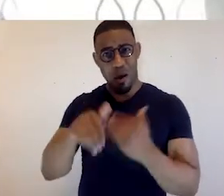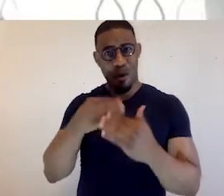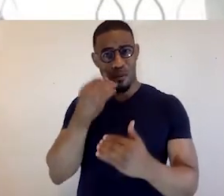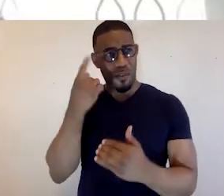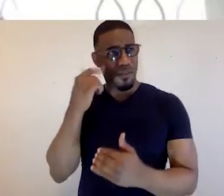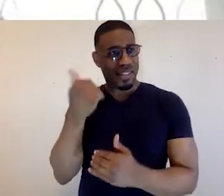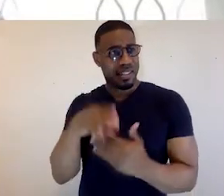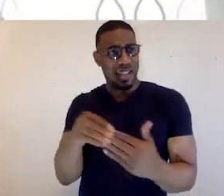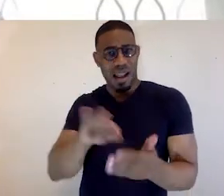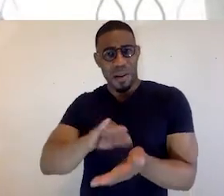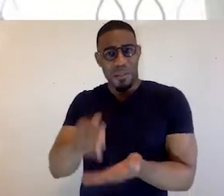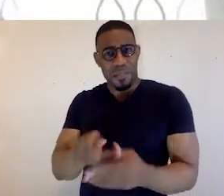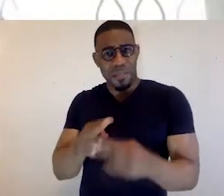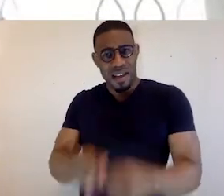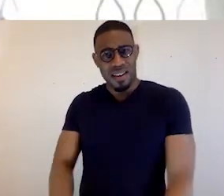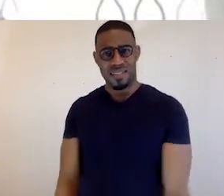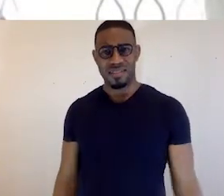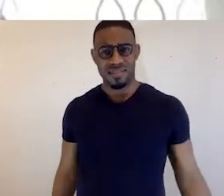Foods for $10 a pound.